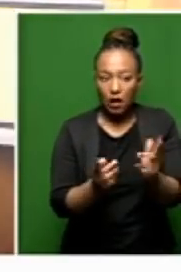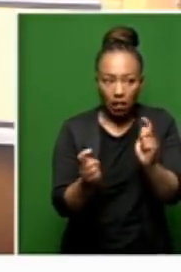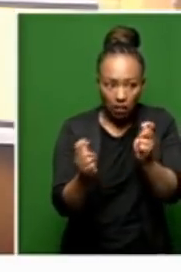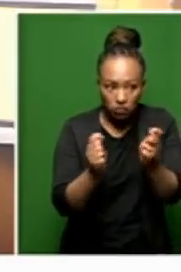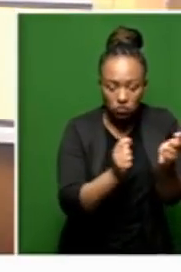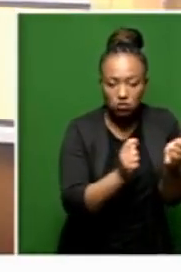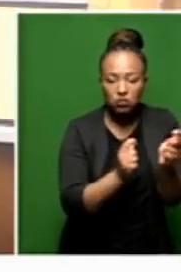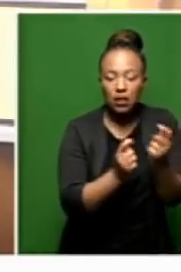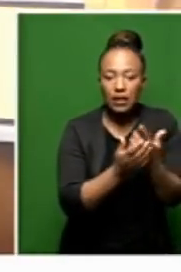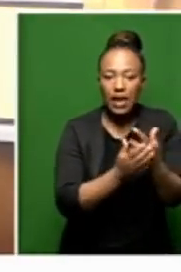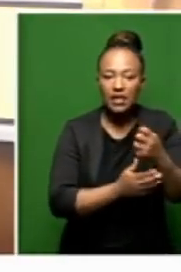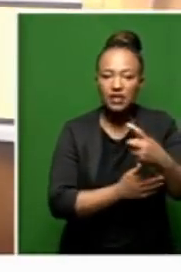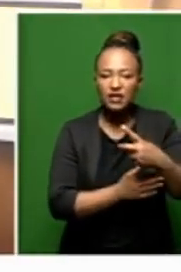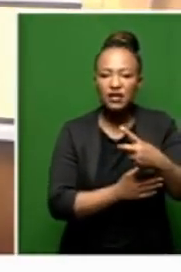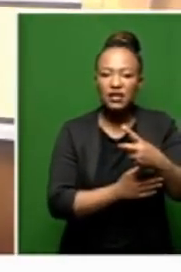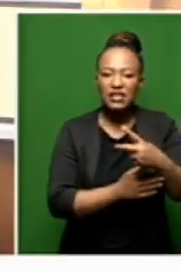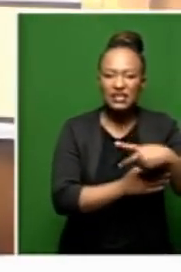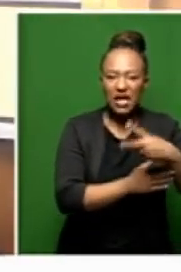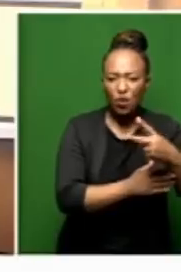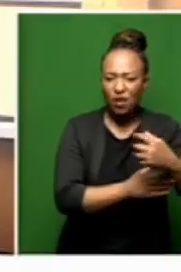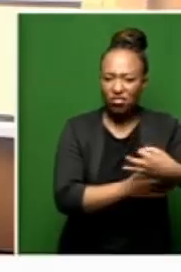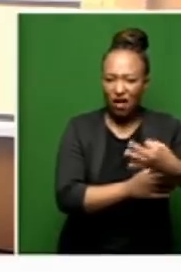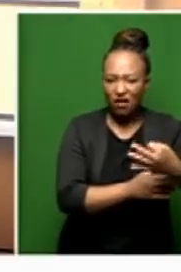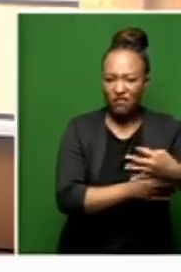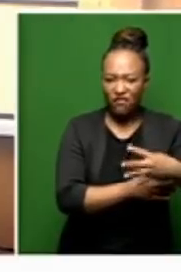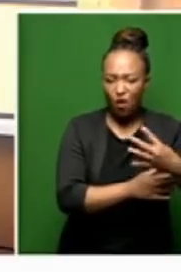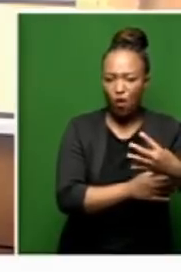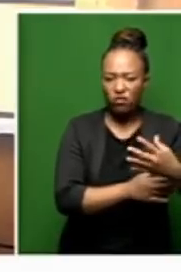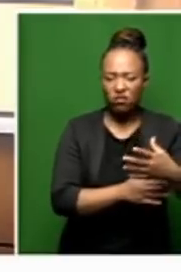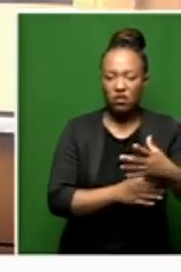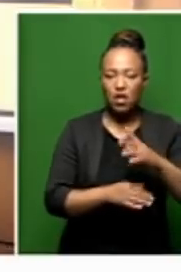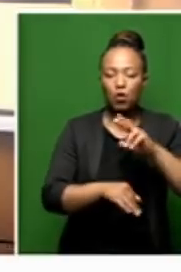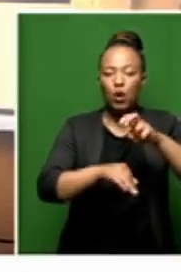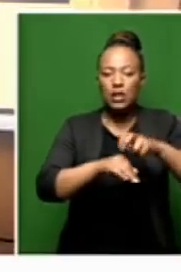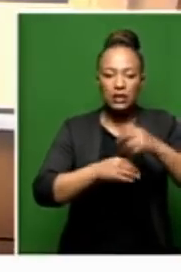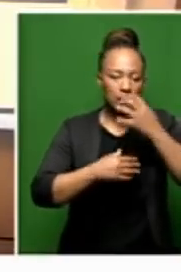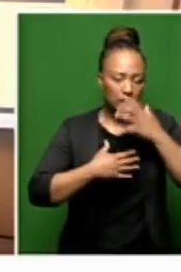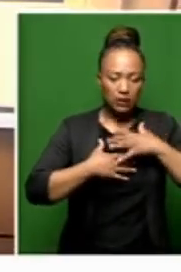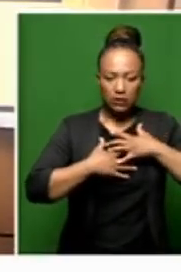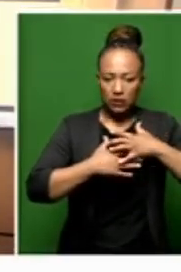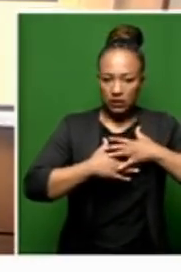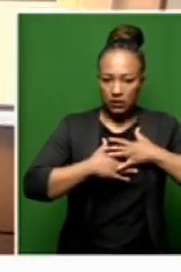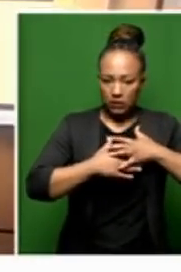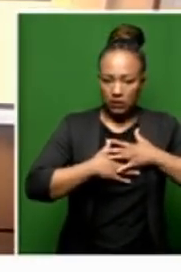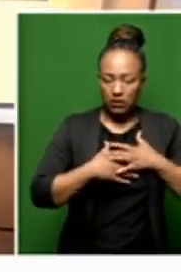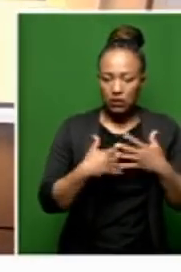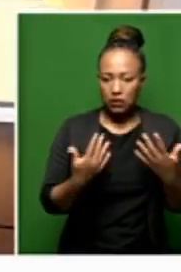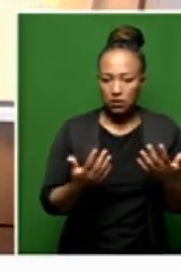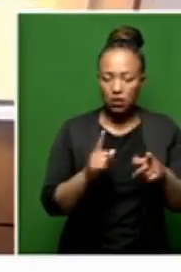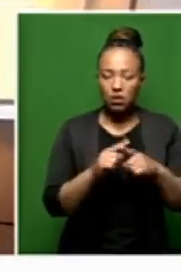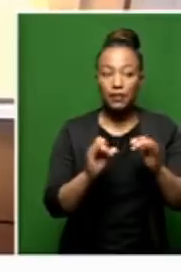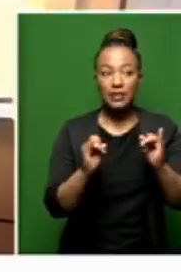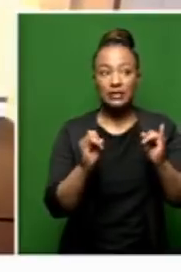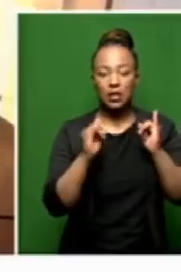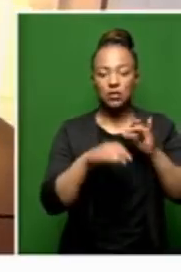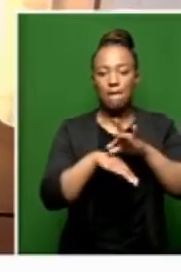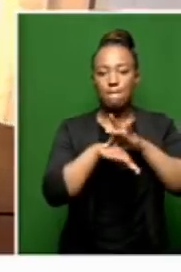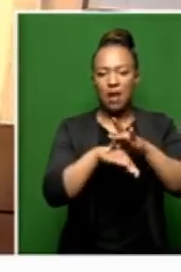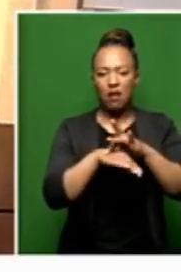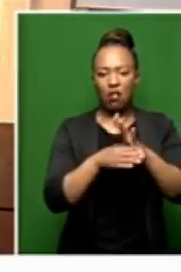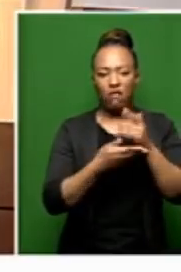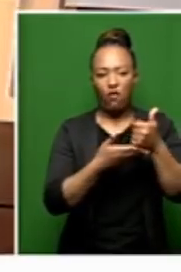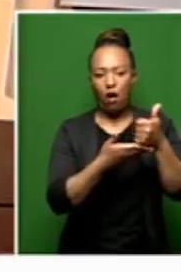resemble second, third waves, as you said, that required oxygen and very serious medical intervention in